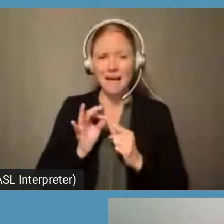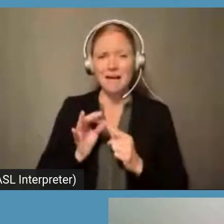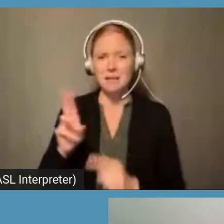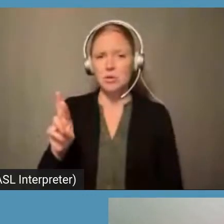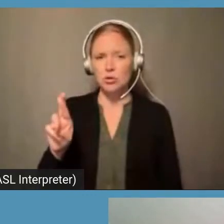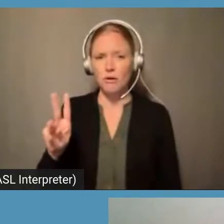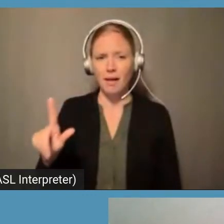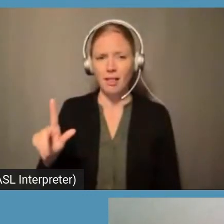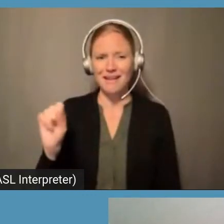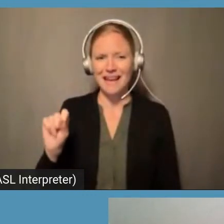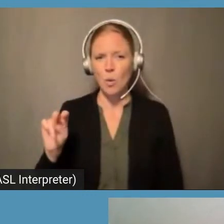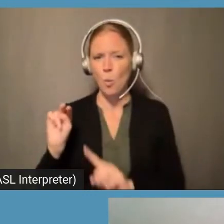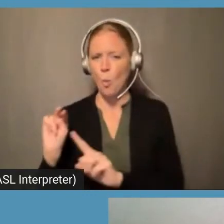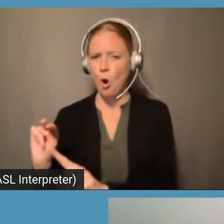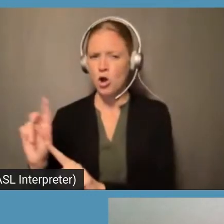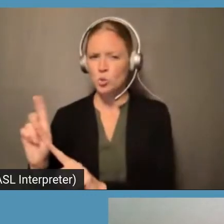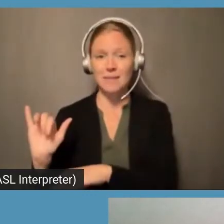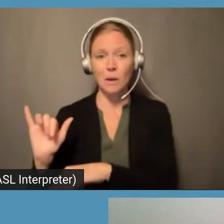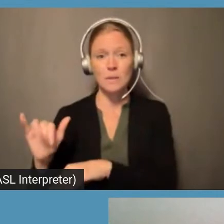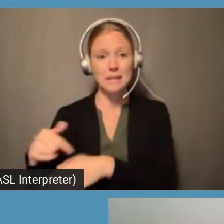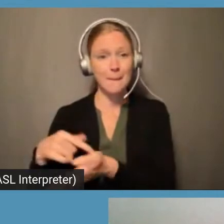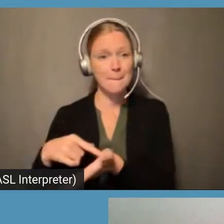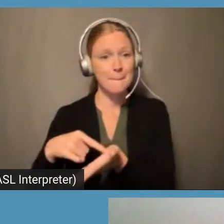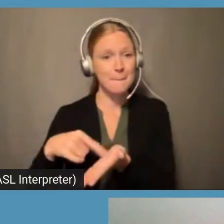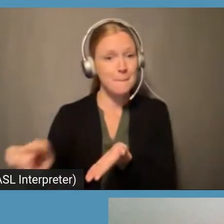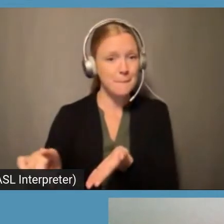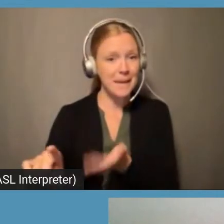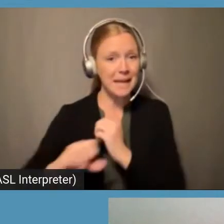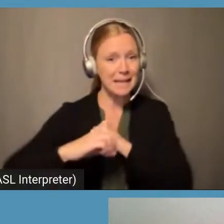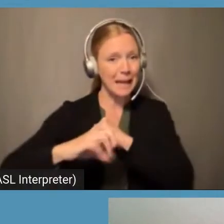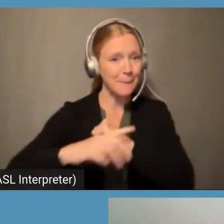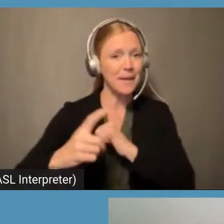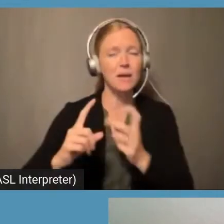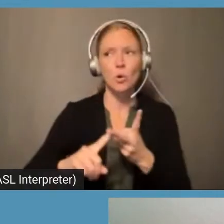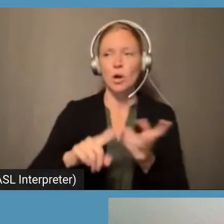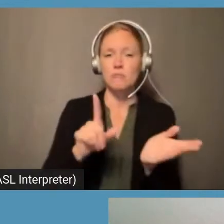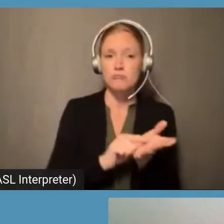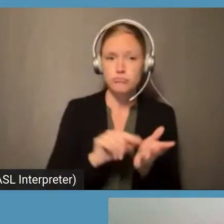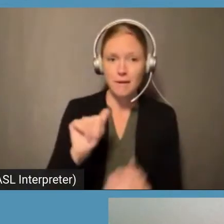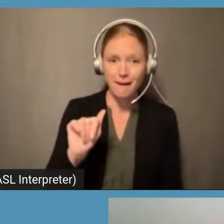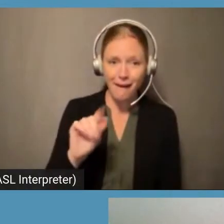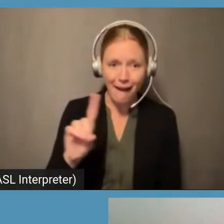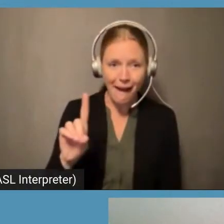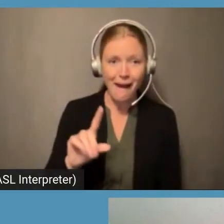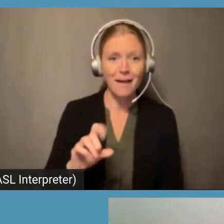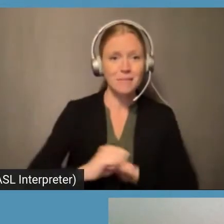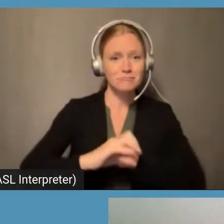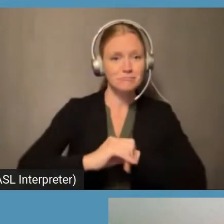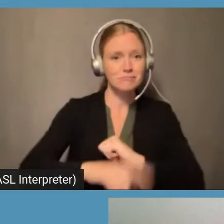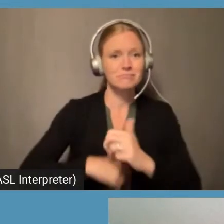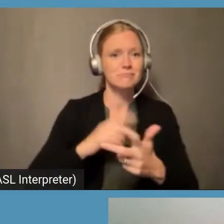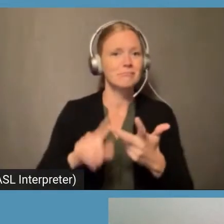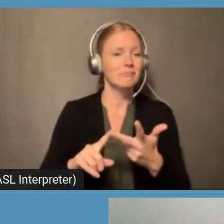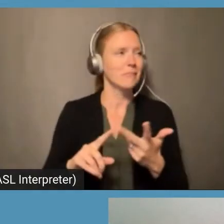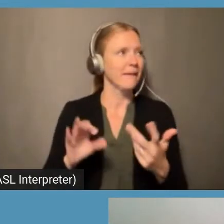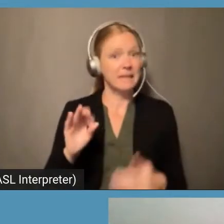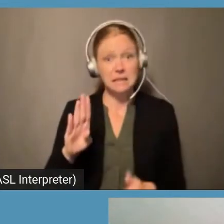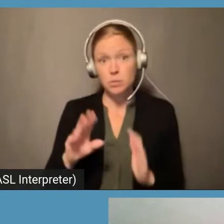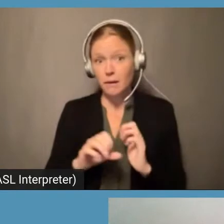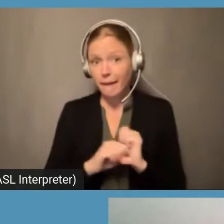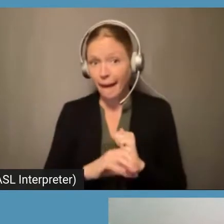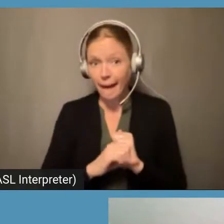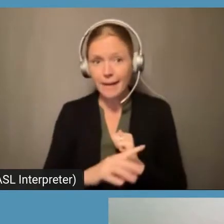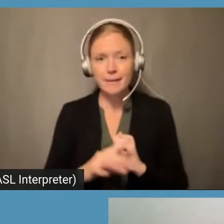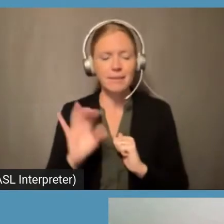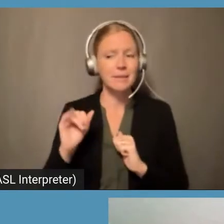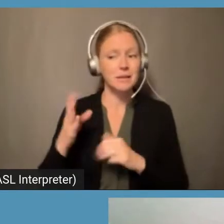from? Was it a paid campaign or a print ad or a Facebook ad or whatever the case might be? Was it a partner who